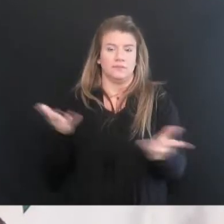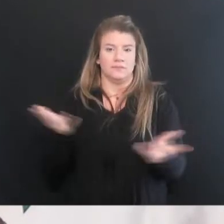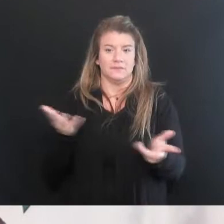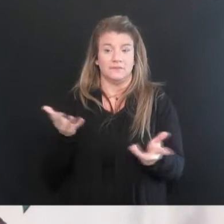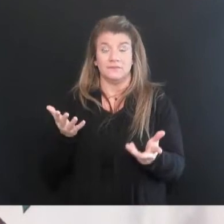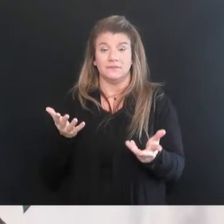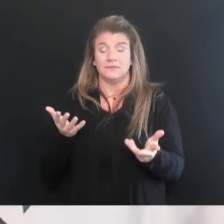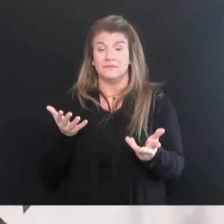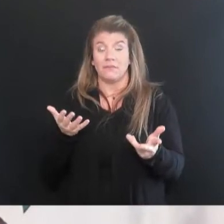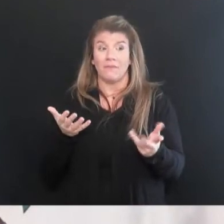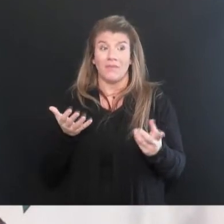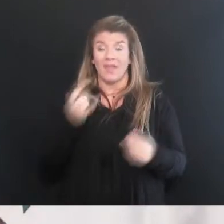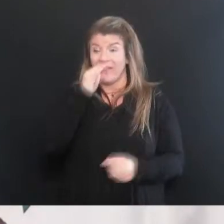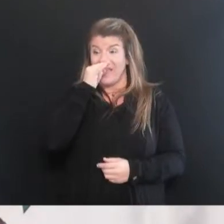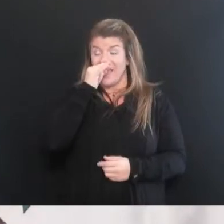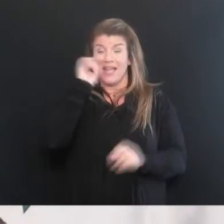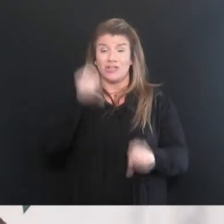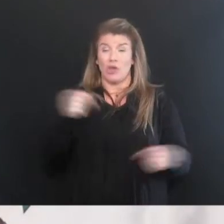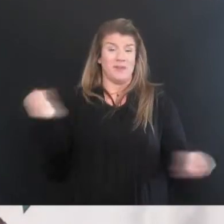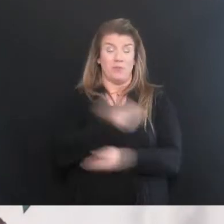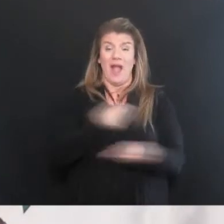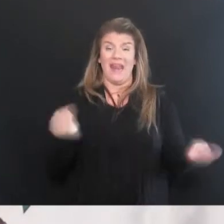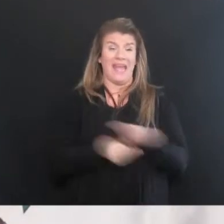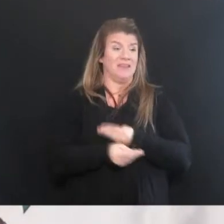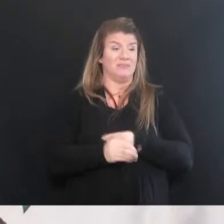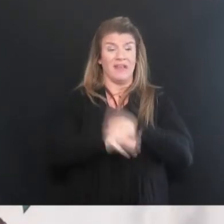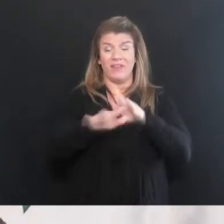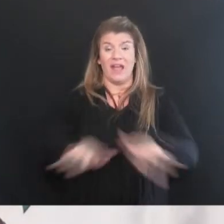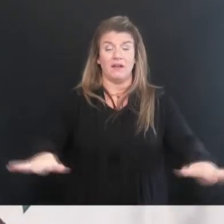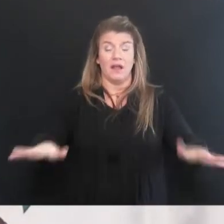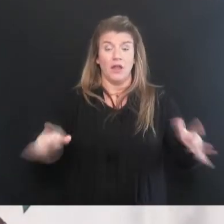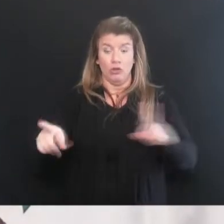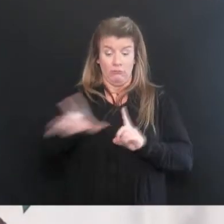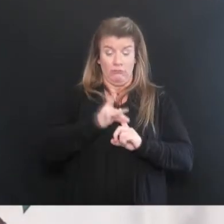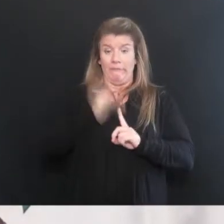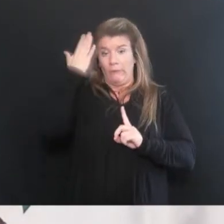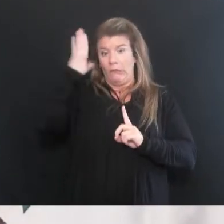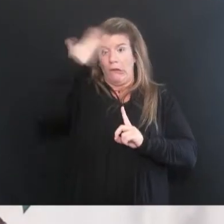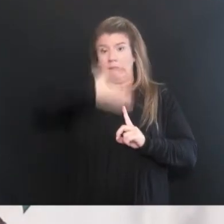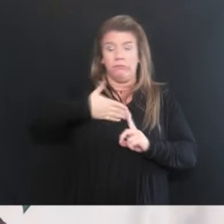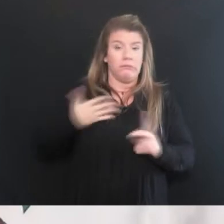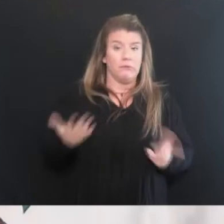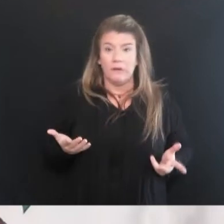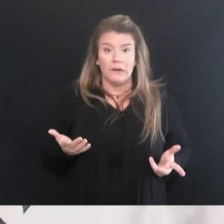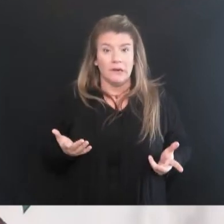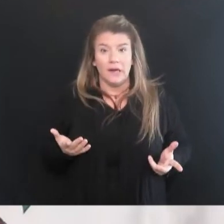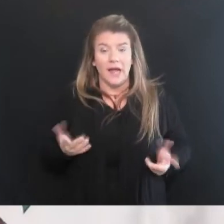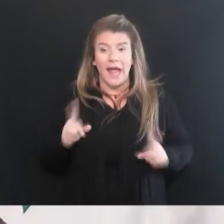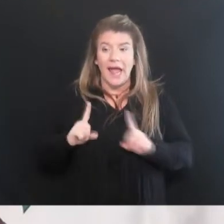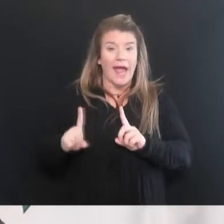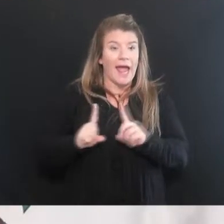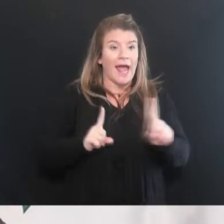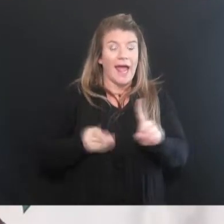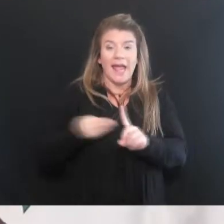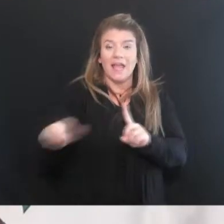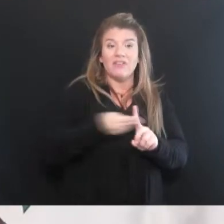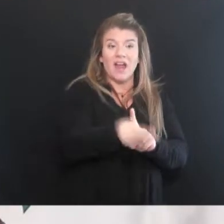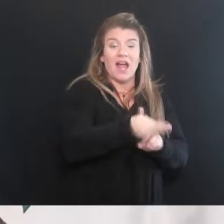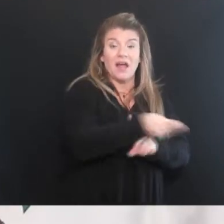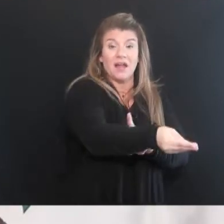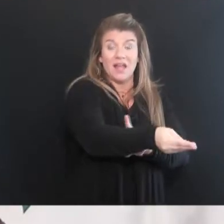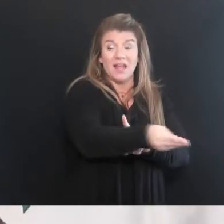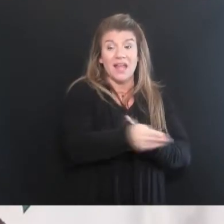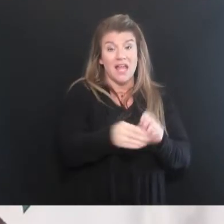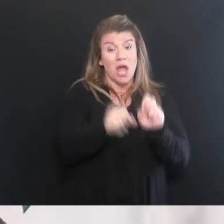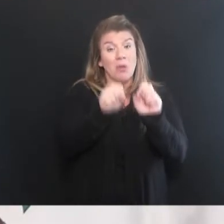know, these kids could be spreading it all over the place. They could absolutely not even know they got it. But it could turn up with some